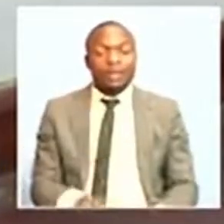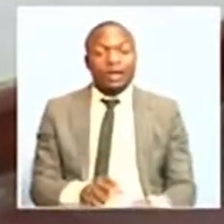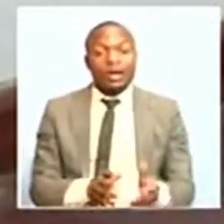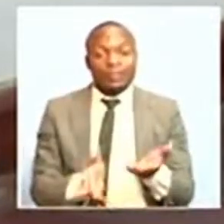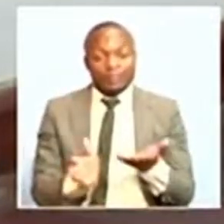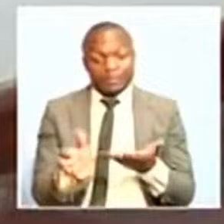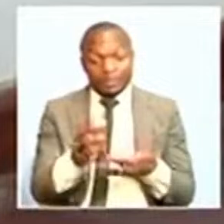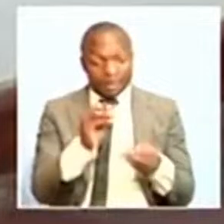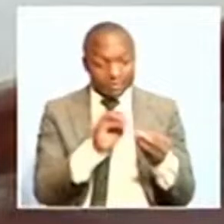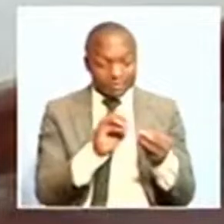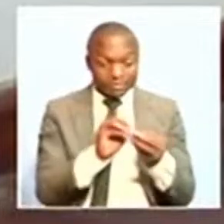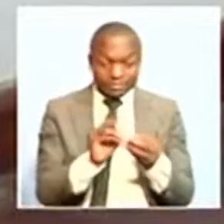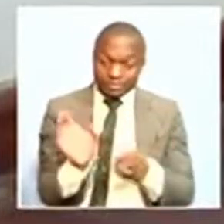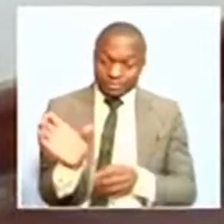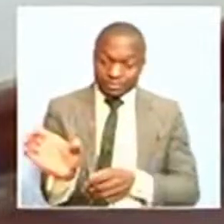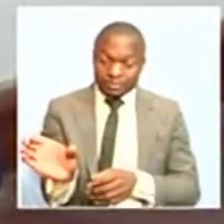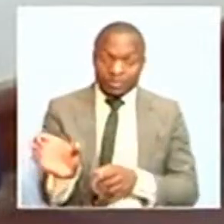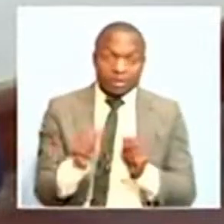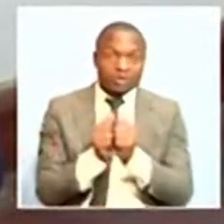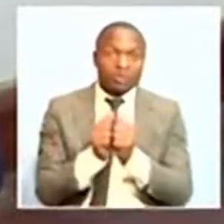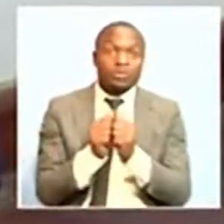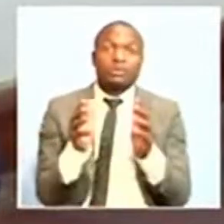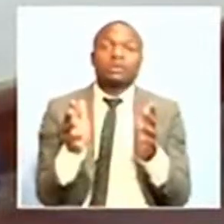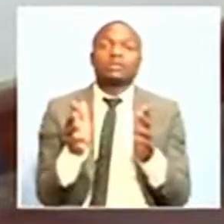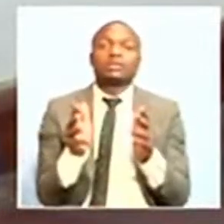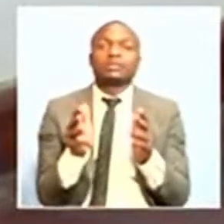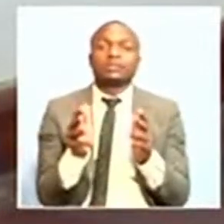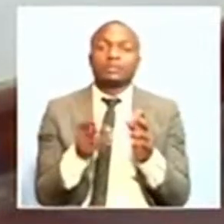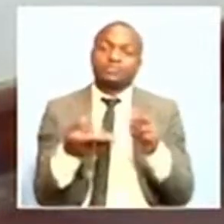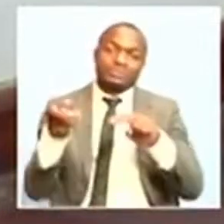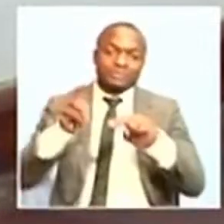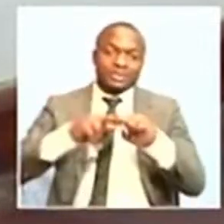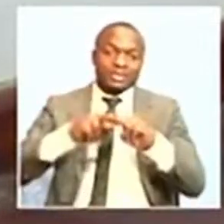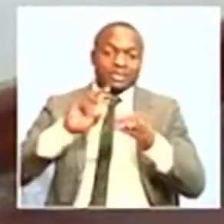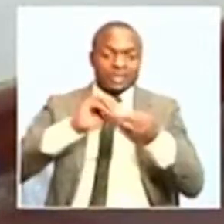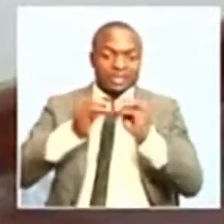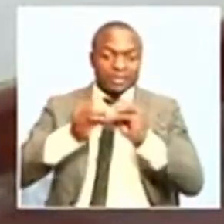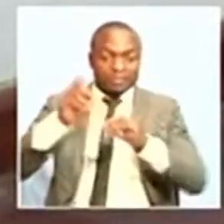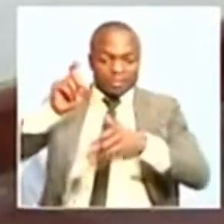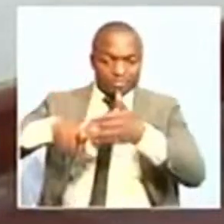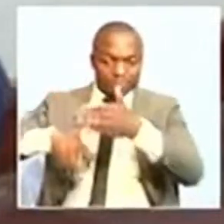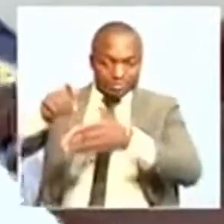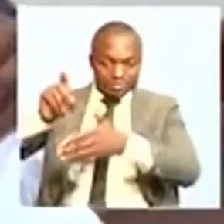more from this sector without necessarily having to increase the rates of these taxes.